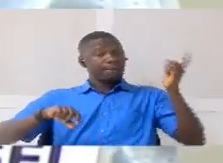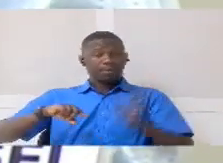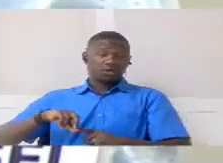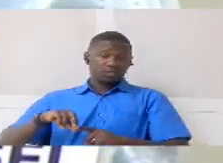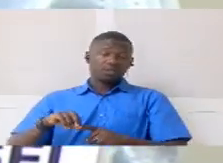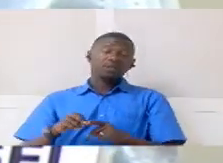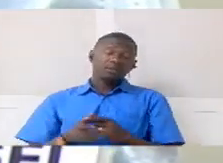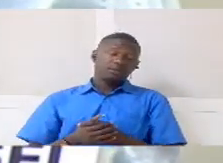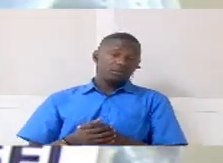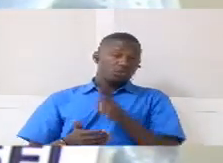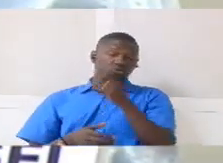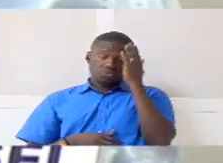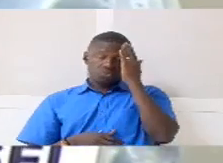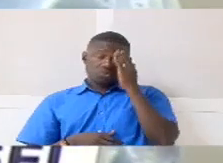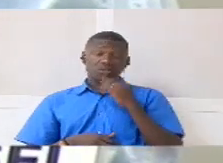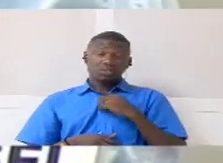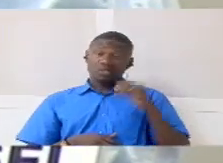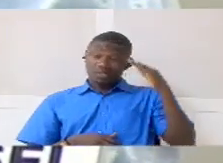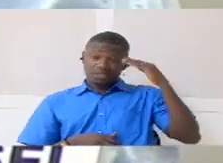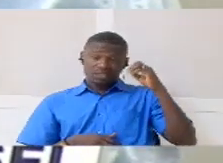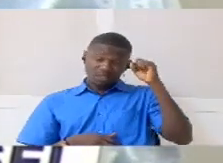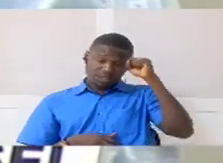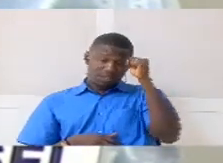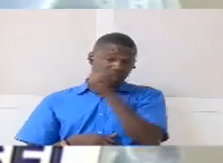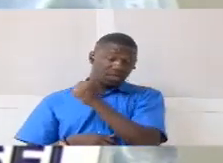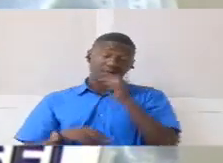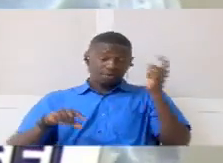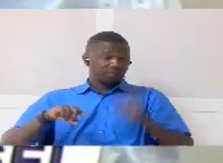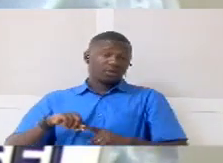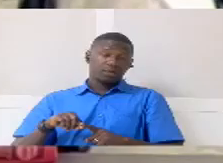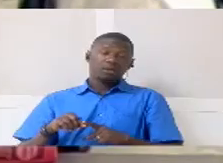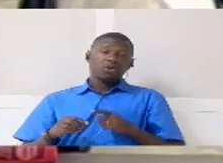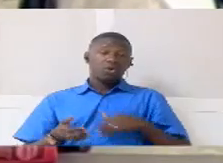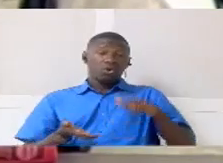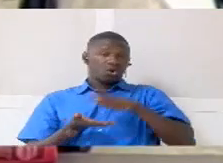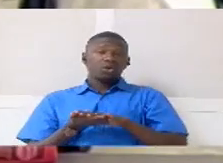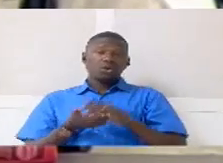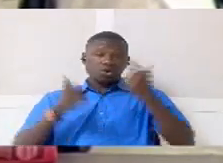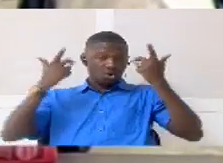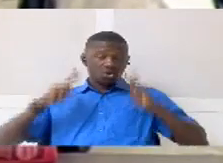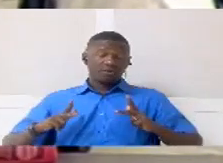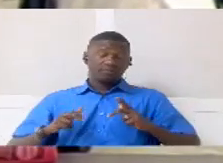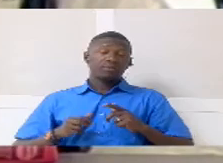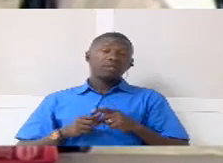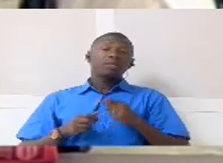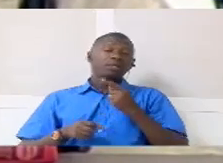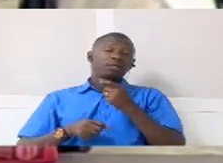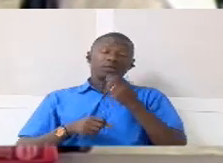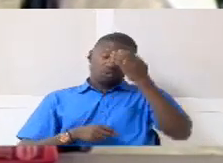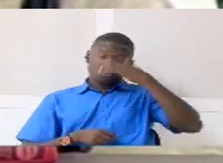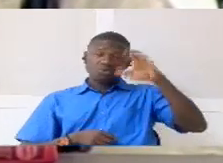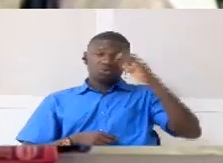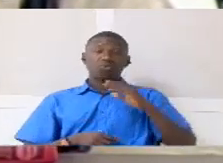It is a criminal offense under the laws of this country to lie under oath or to lie before the commission. So any